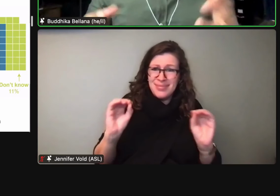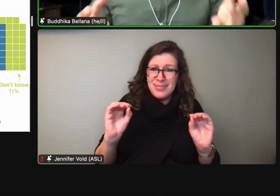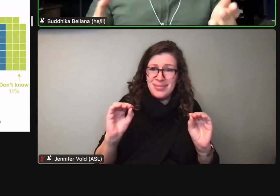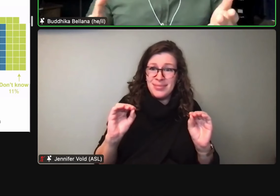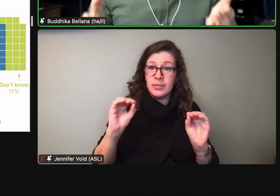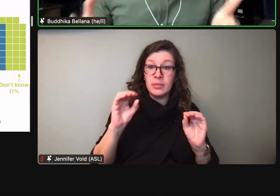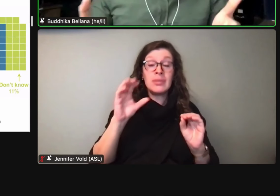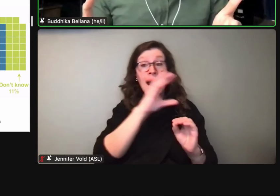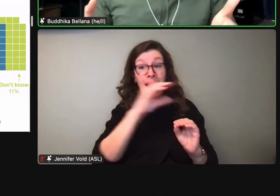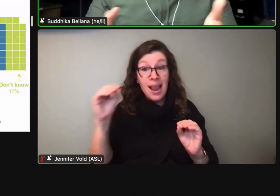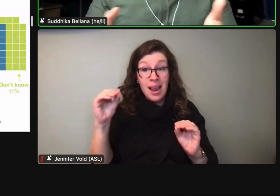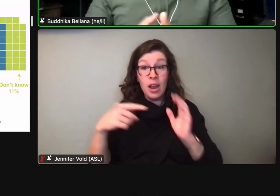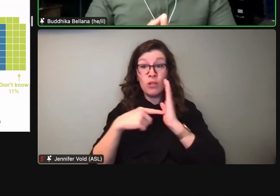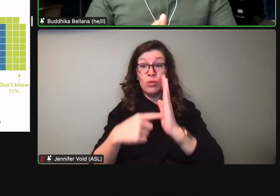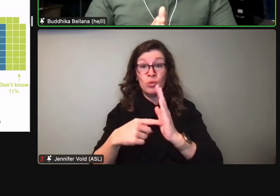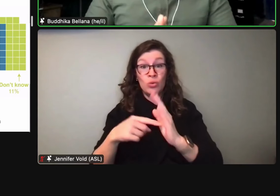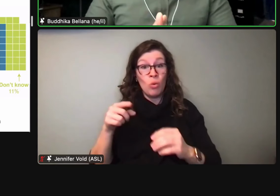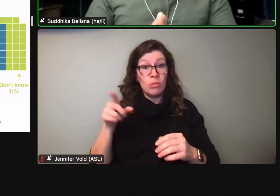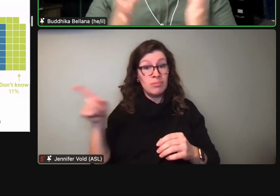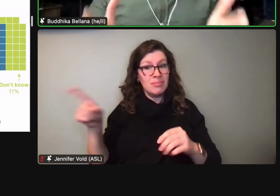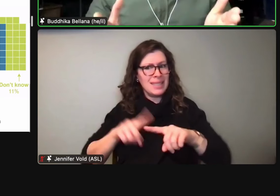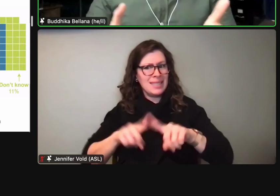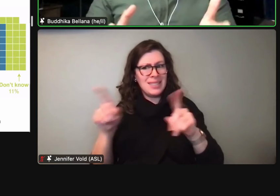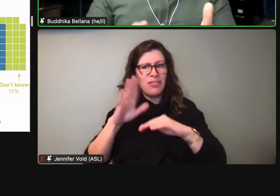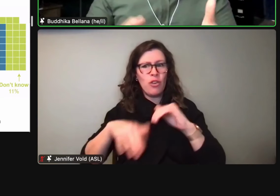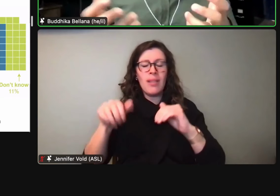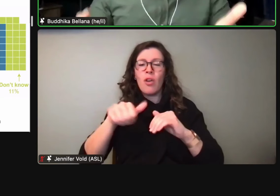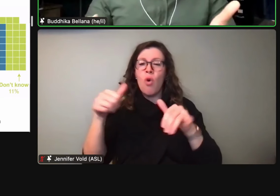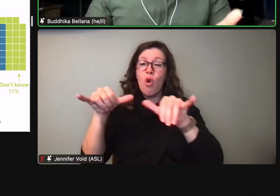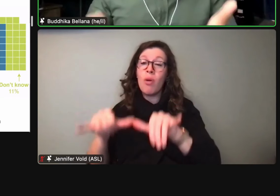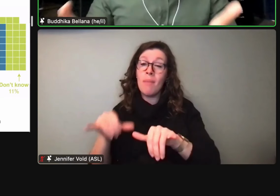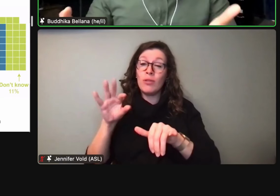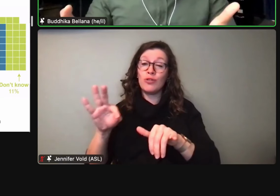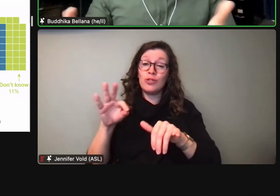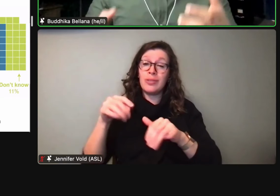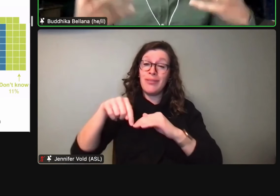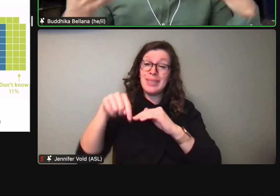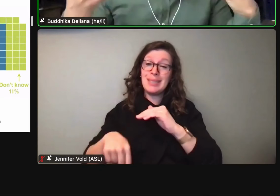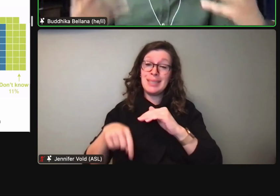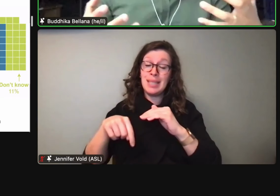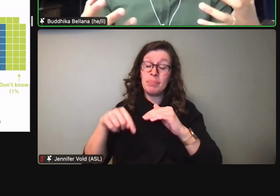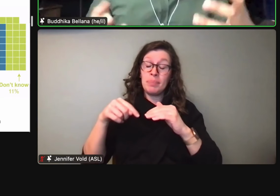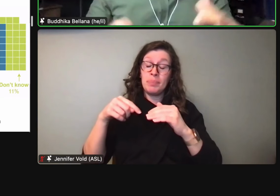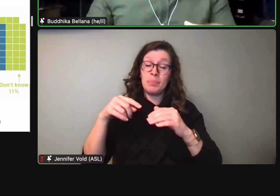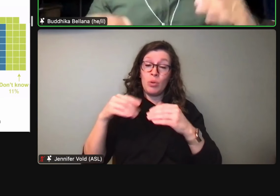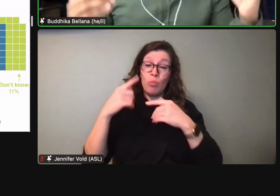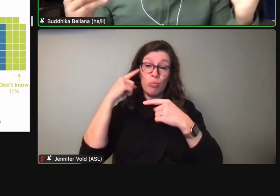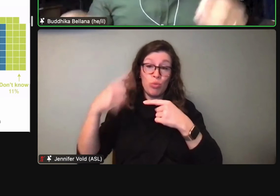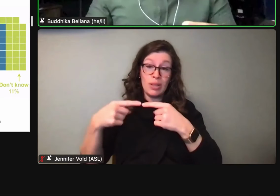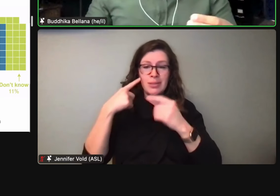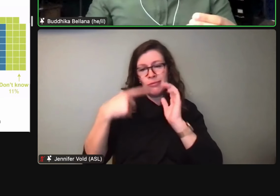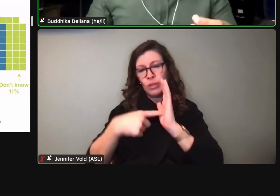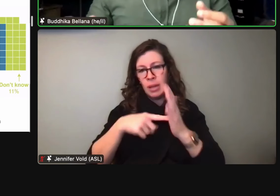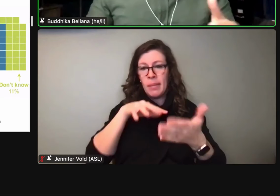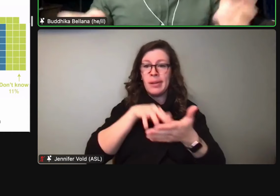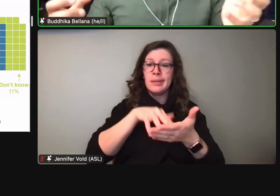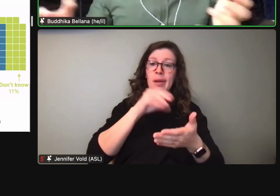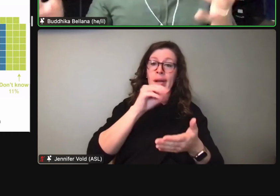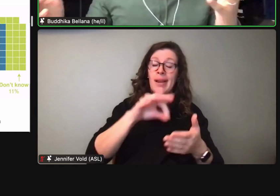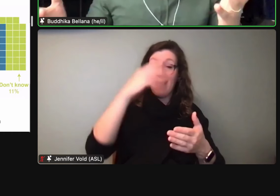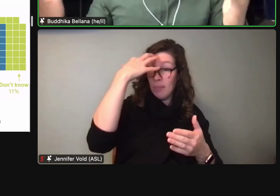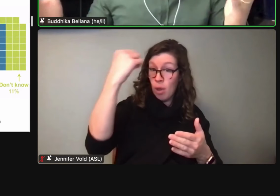that this is quite different from the kinds of measures that deep processing typically benefits. So in the study of memory, deep